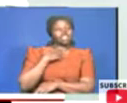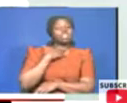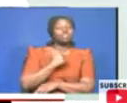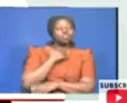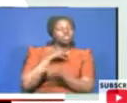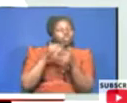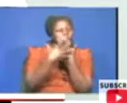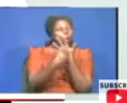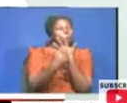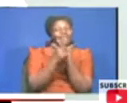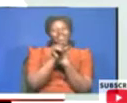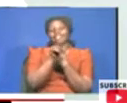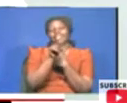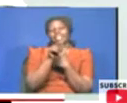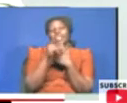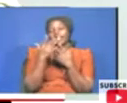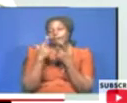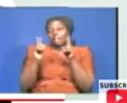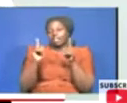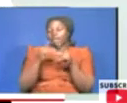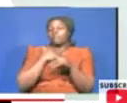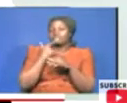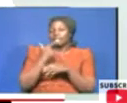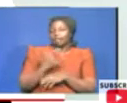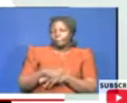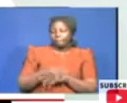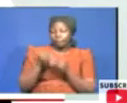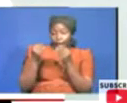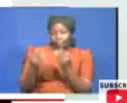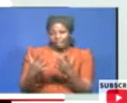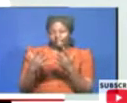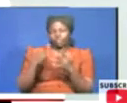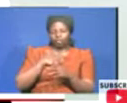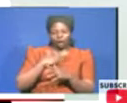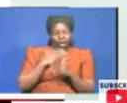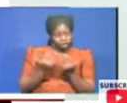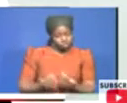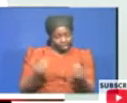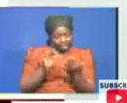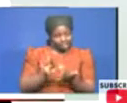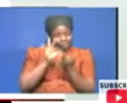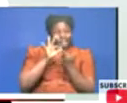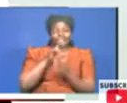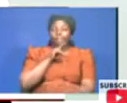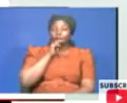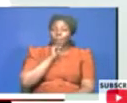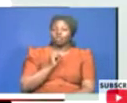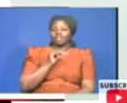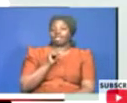But let me say this. Mm. Many of our children, yeah, especially boys, are a